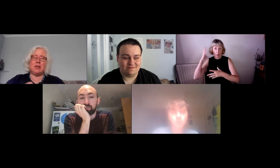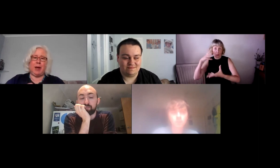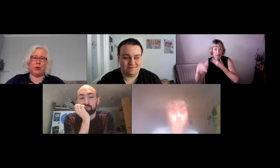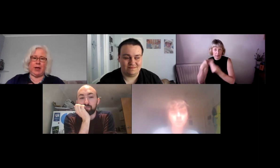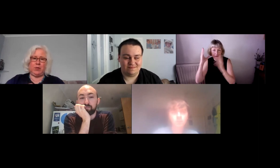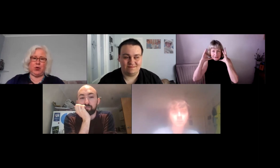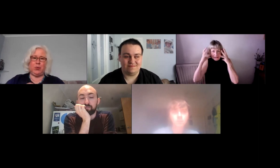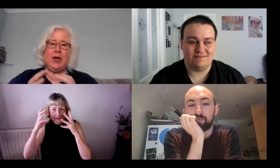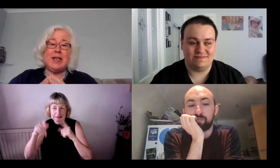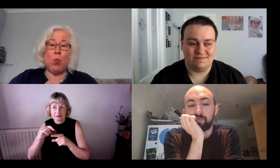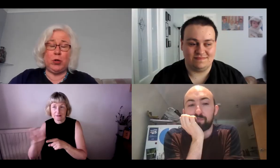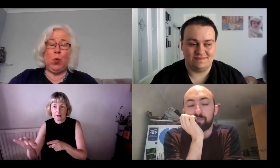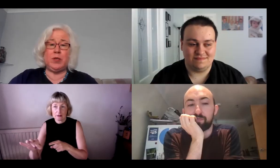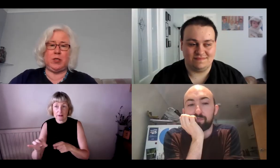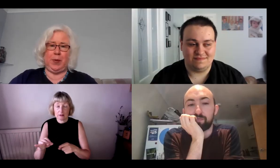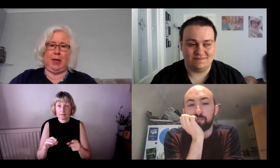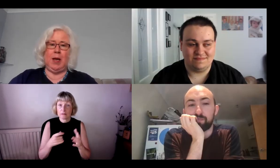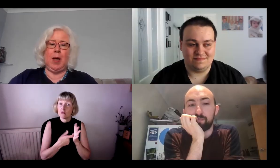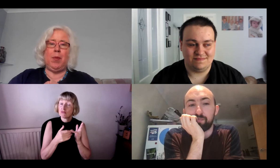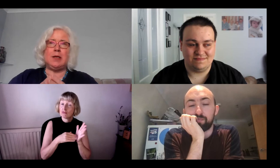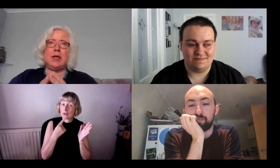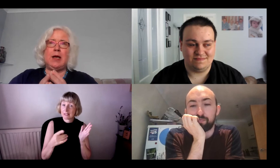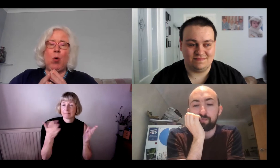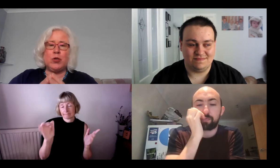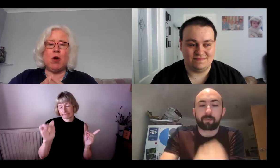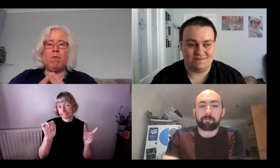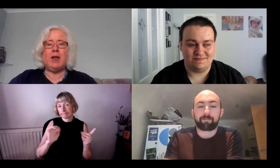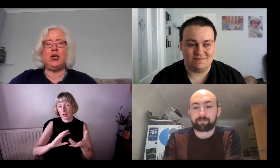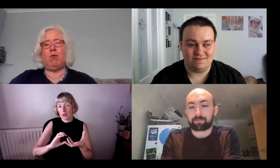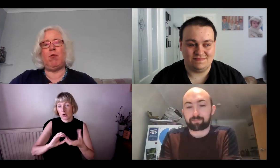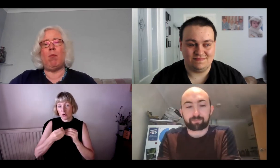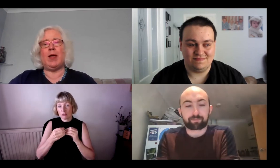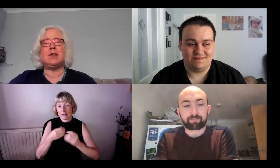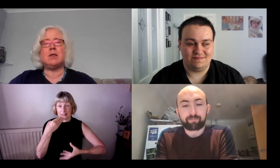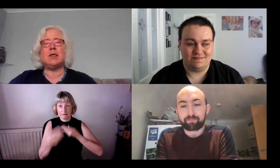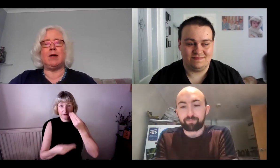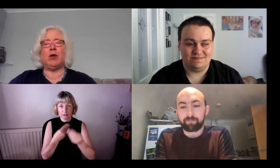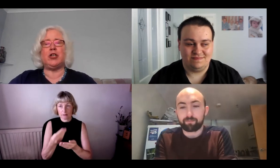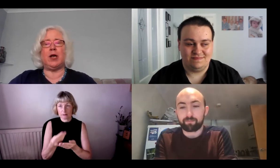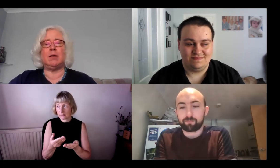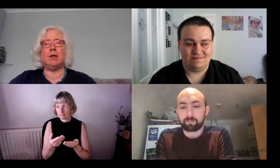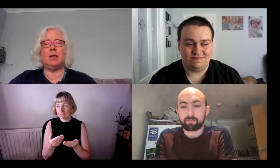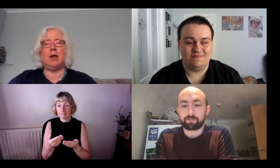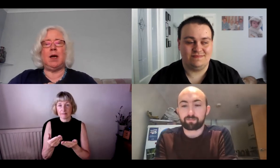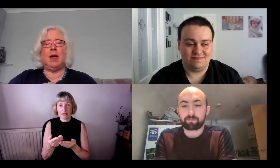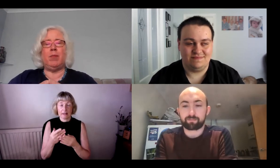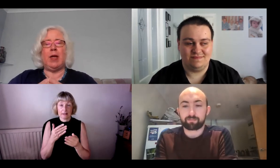main things about creative description. It is what you want it to be, but it also frees you from this